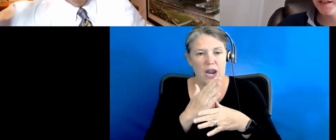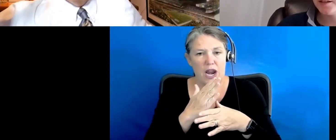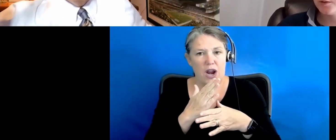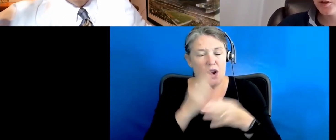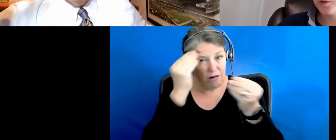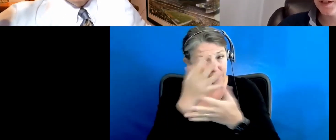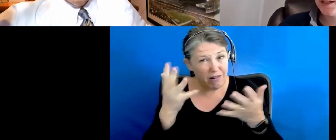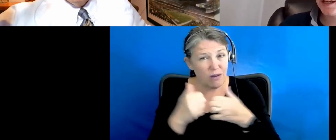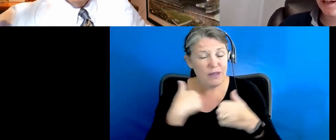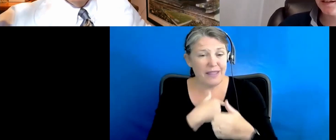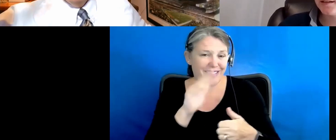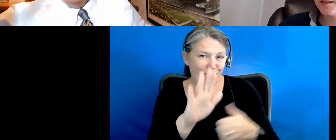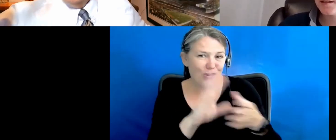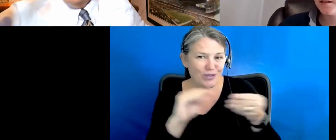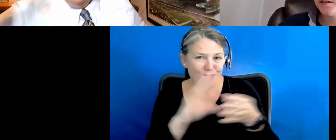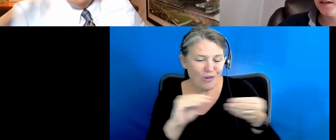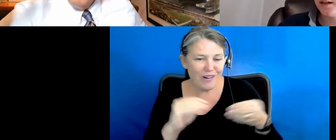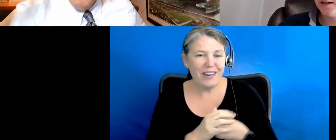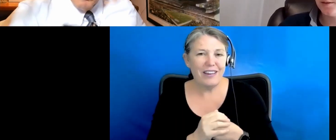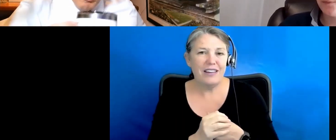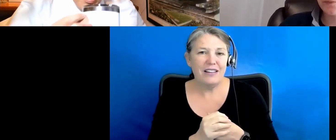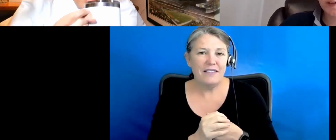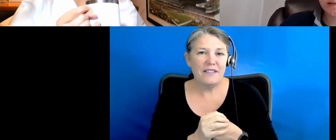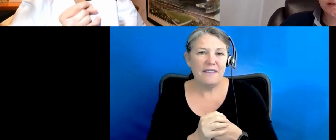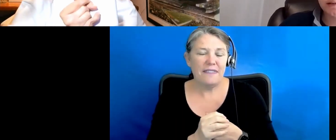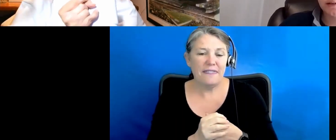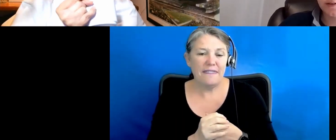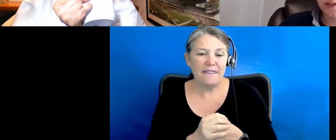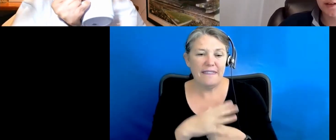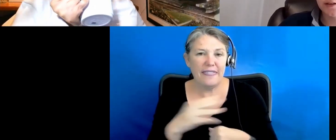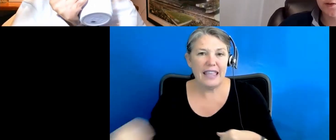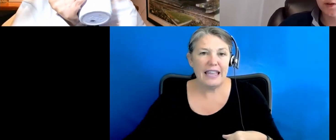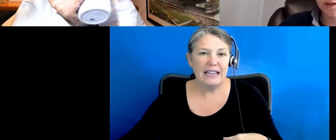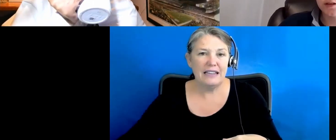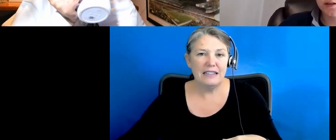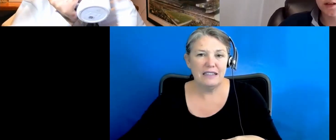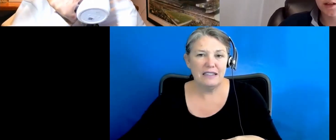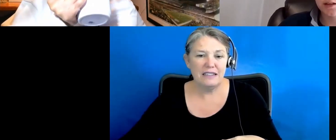us your story and let's see,